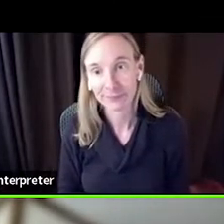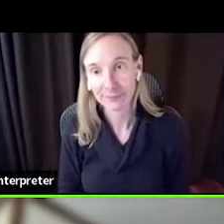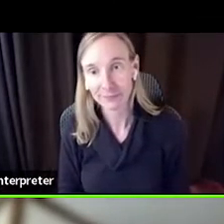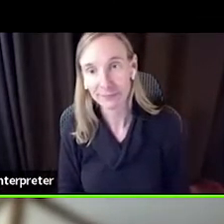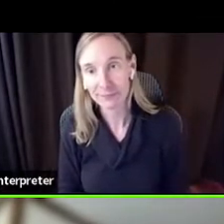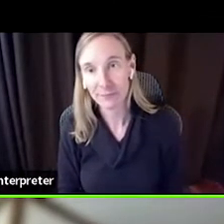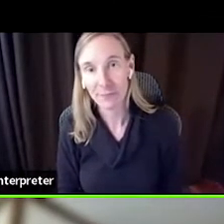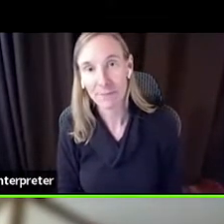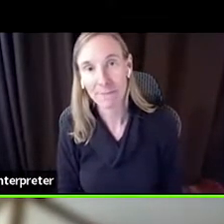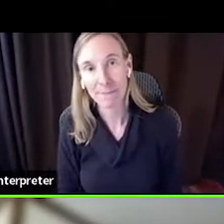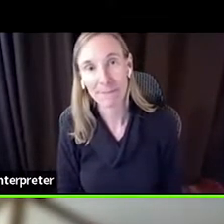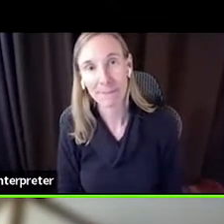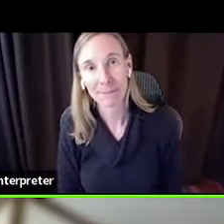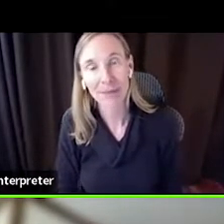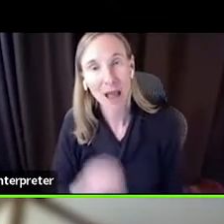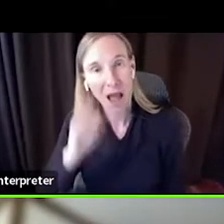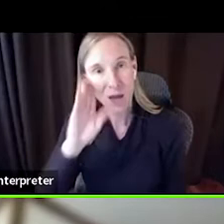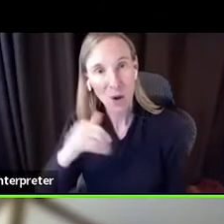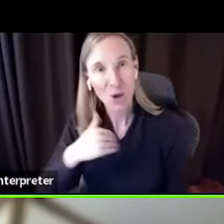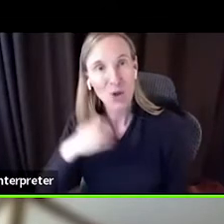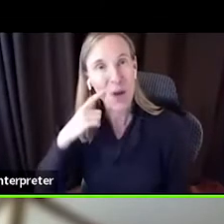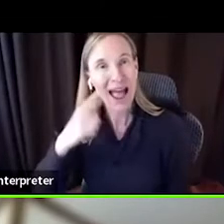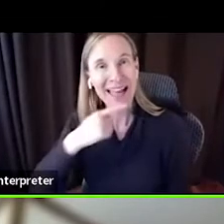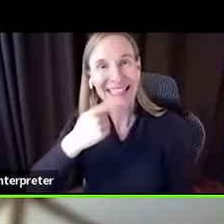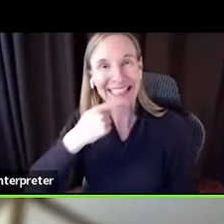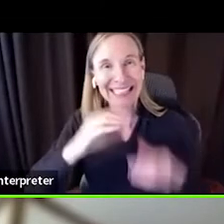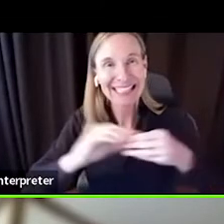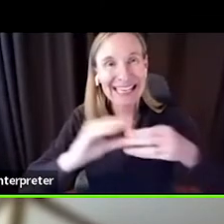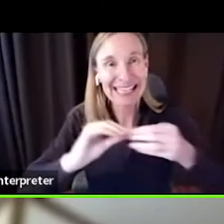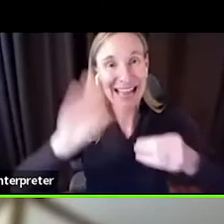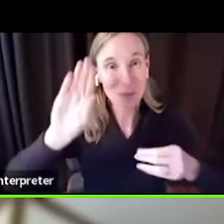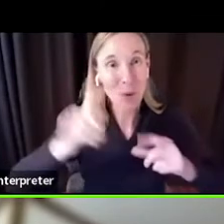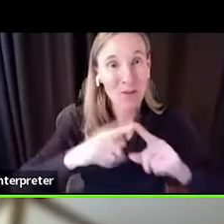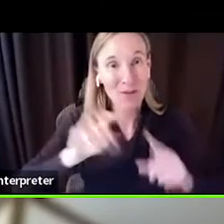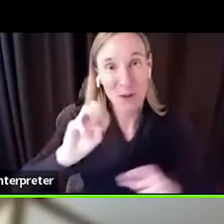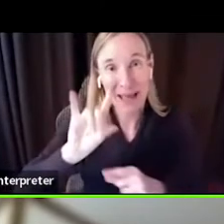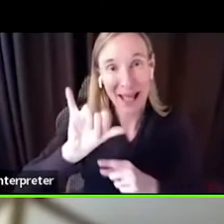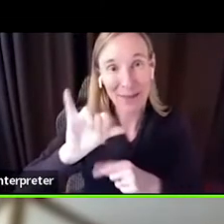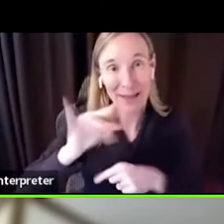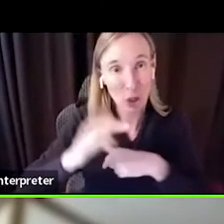Because I know you had testimony from Emily earlier this session about the report